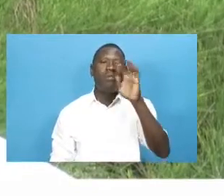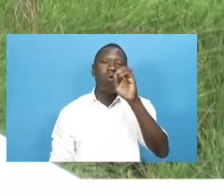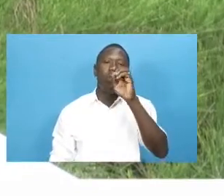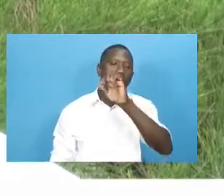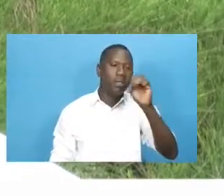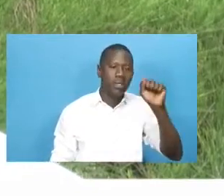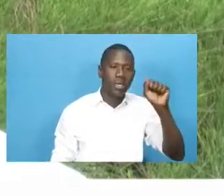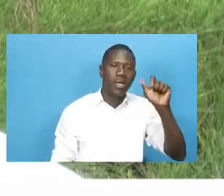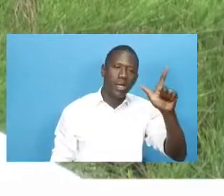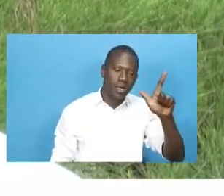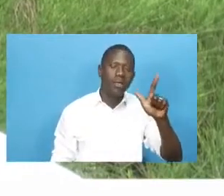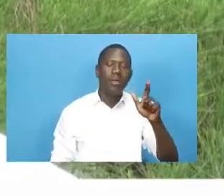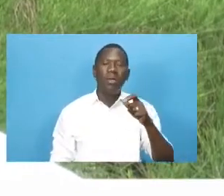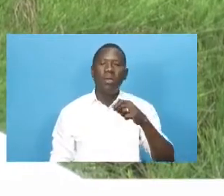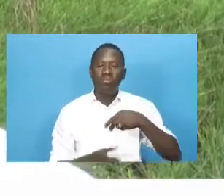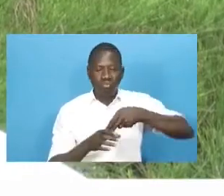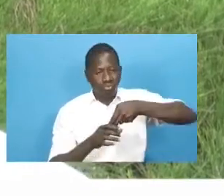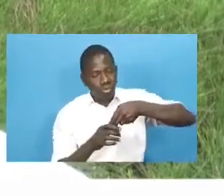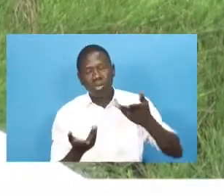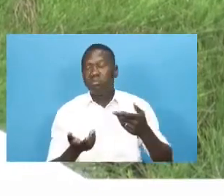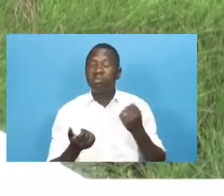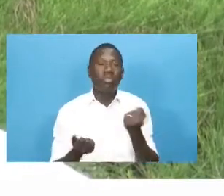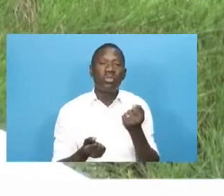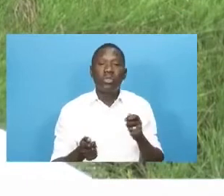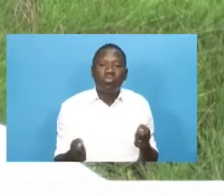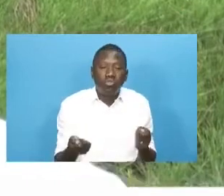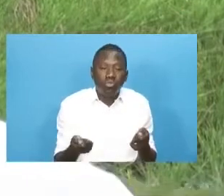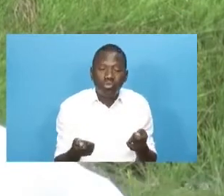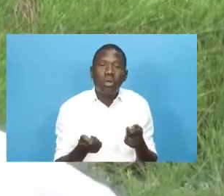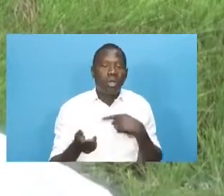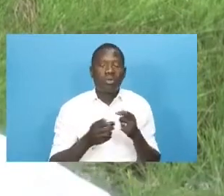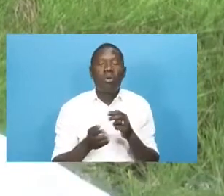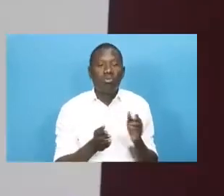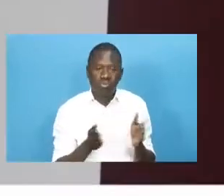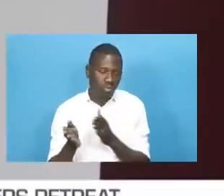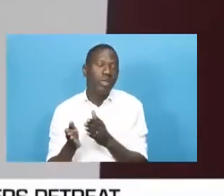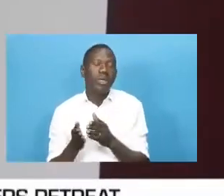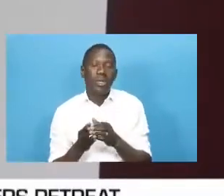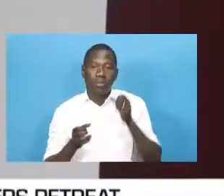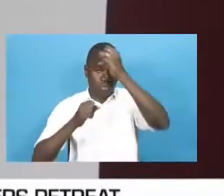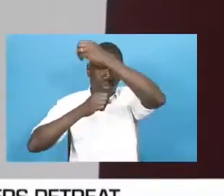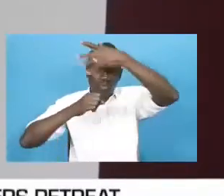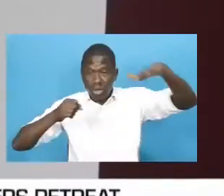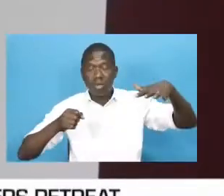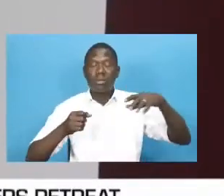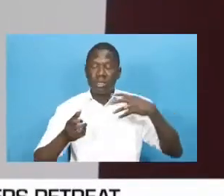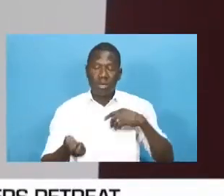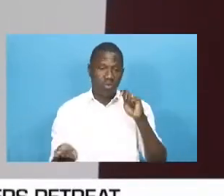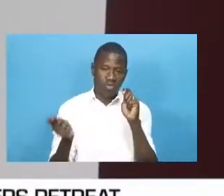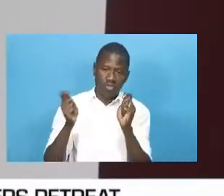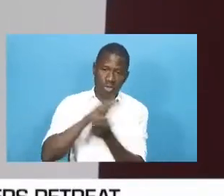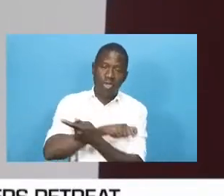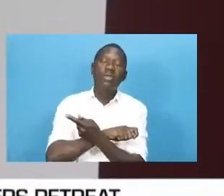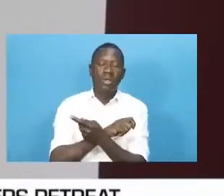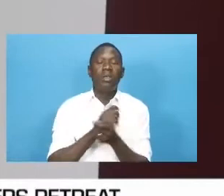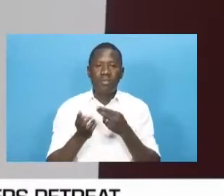because the engine breakdowns, you know, engines are moving parts, unlike the solar installation, which is not a moving part. So the dynamics are going to change. Of course,